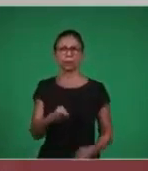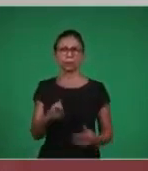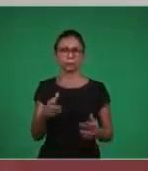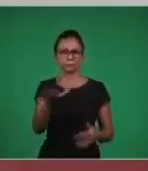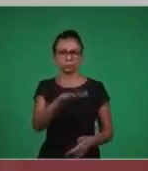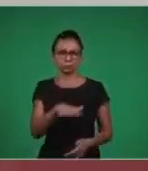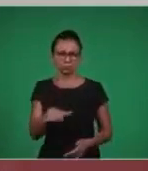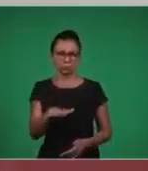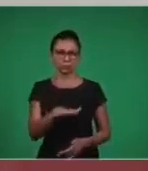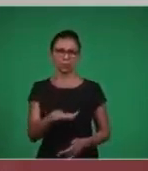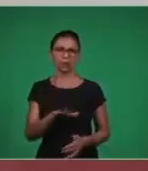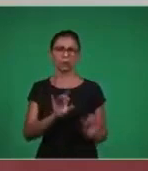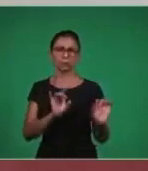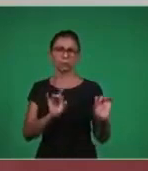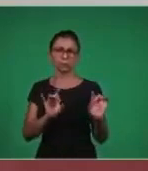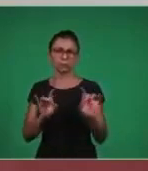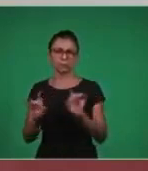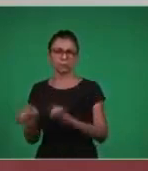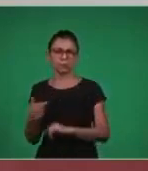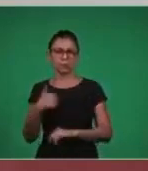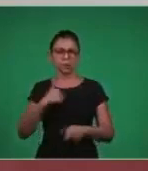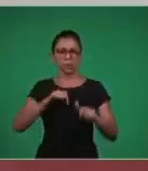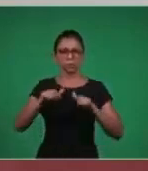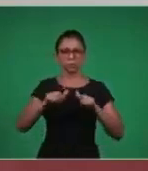especially the ones